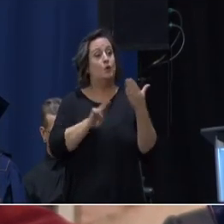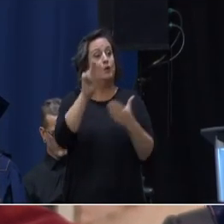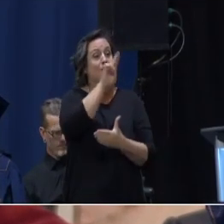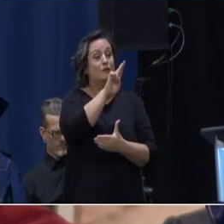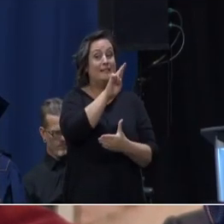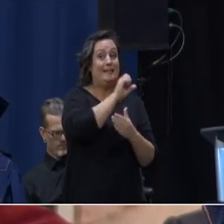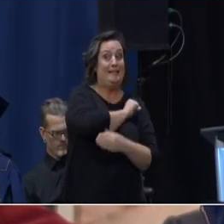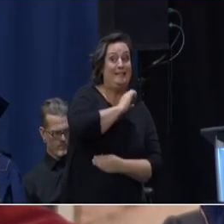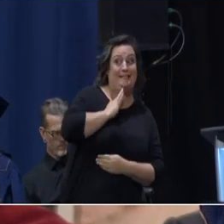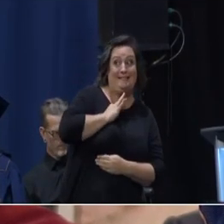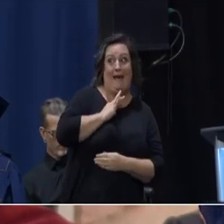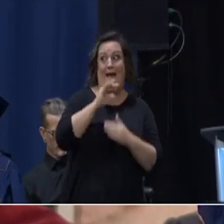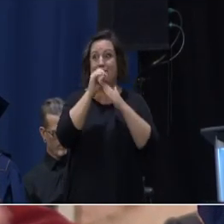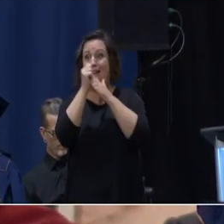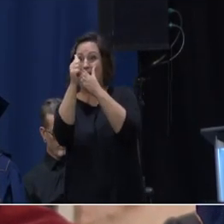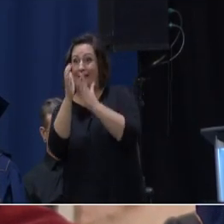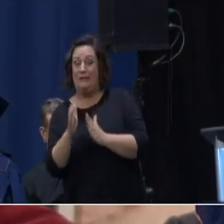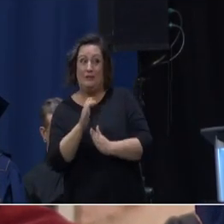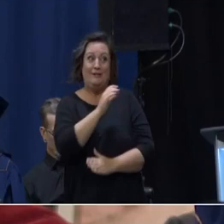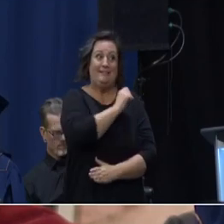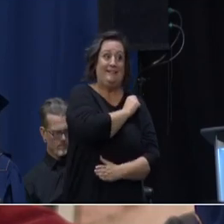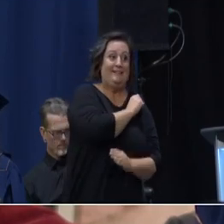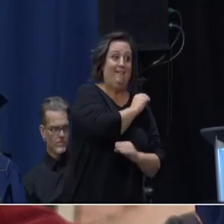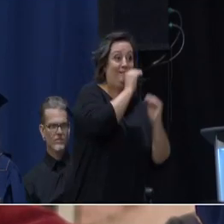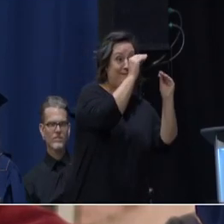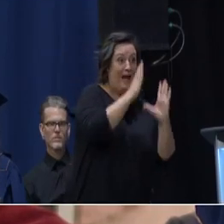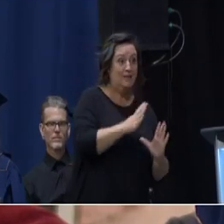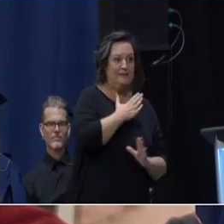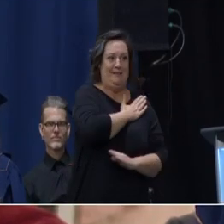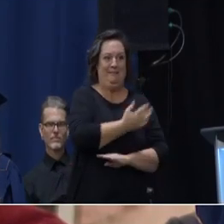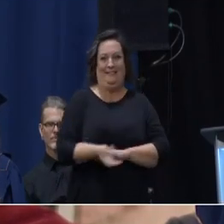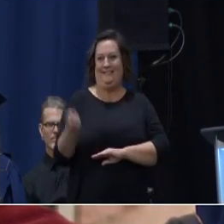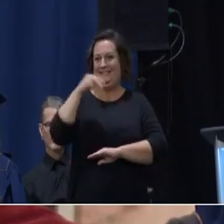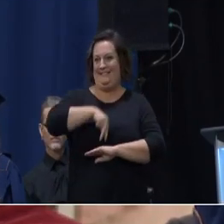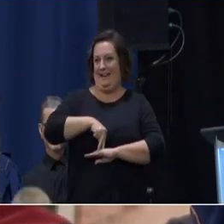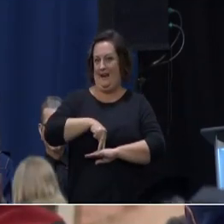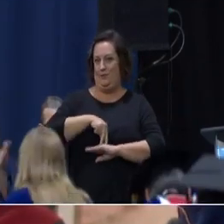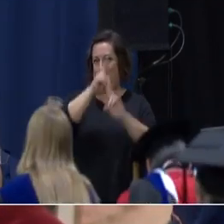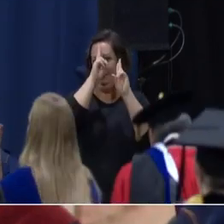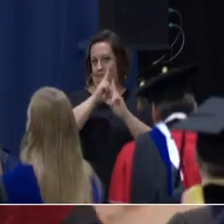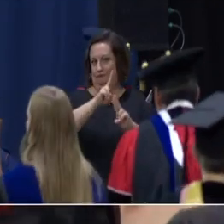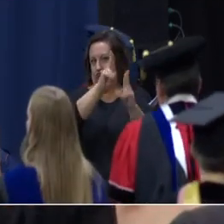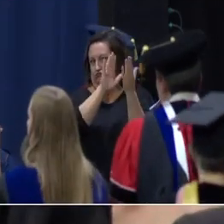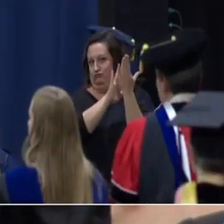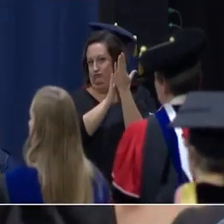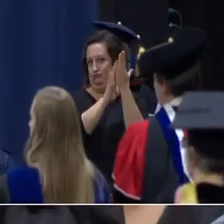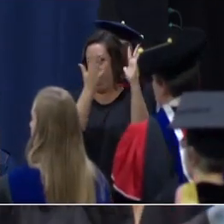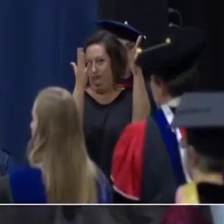faculty, and leaders please stand and be recognized?